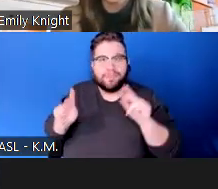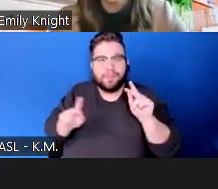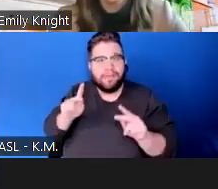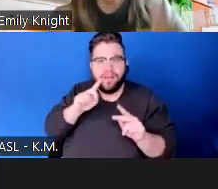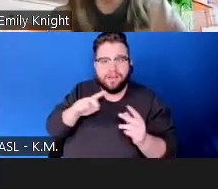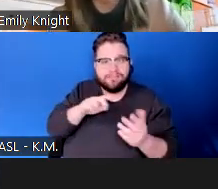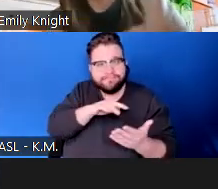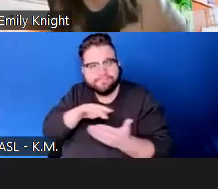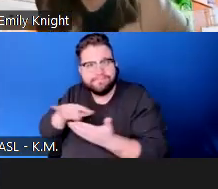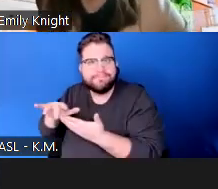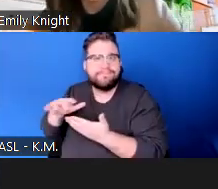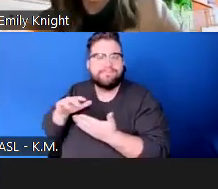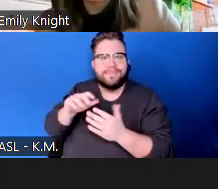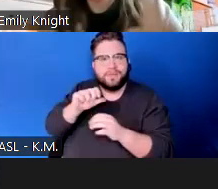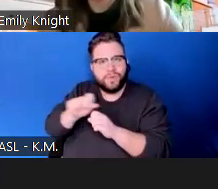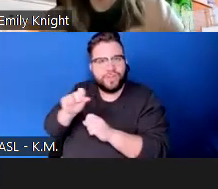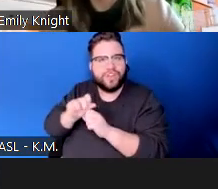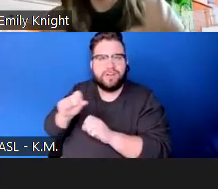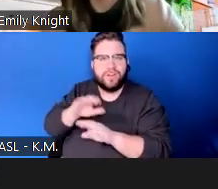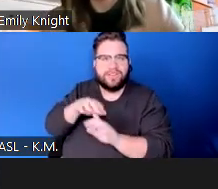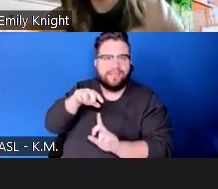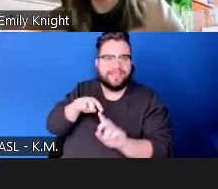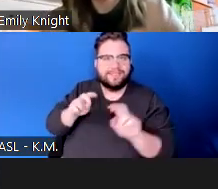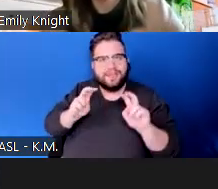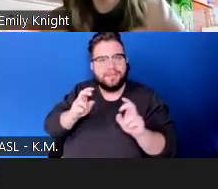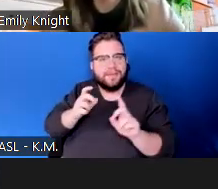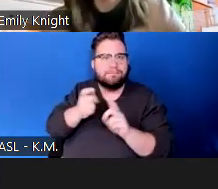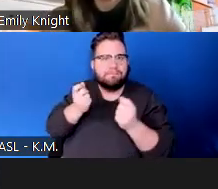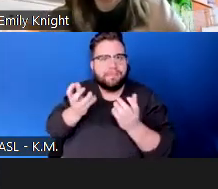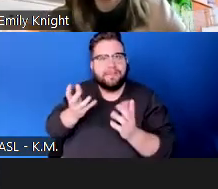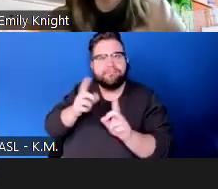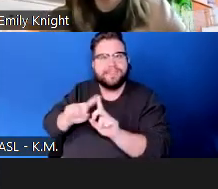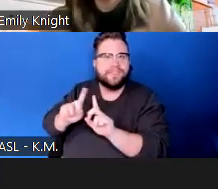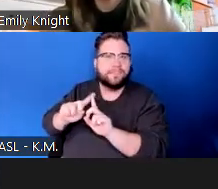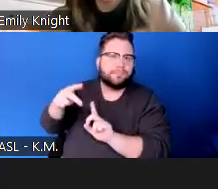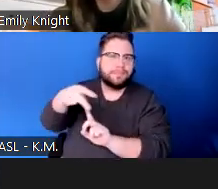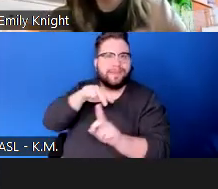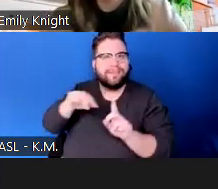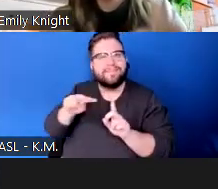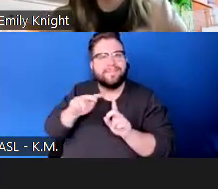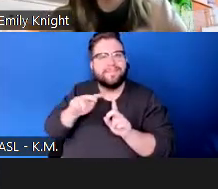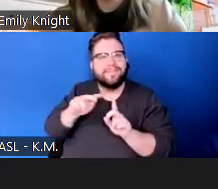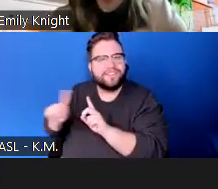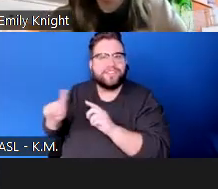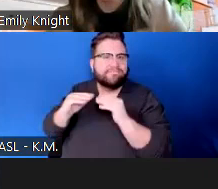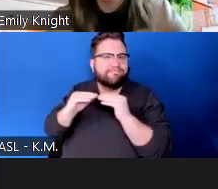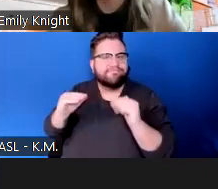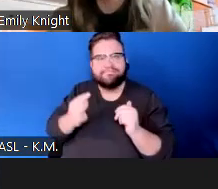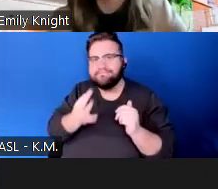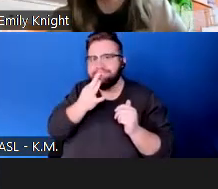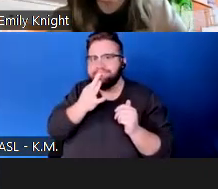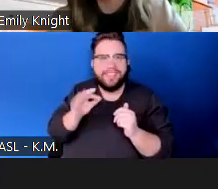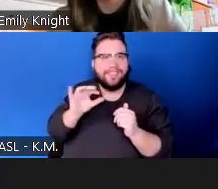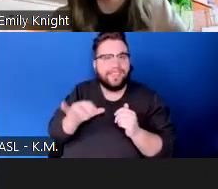working on this from a variety of different perspectives and areas of expertise. And that interdisciplinary approach